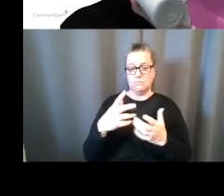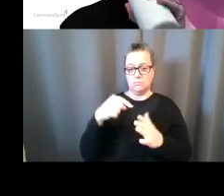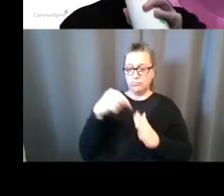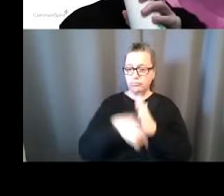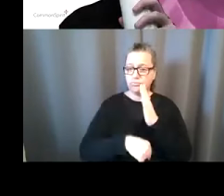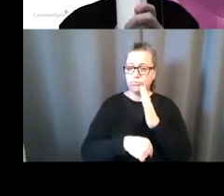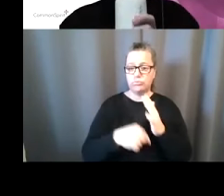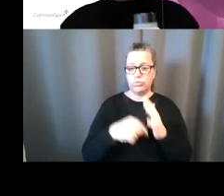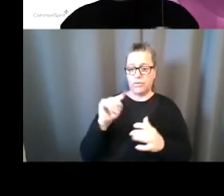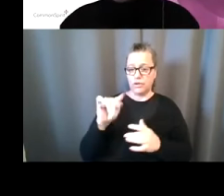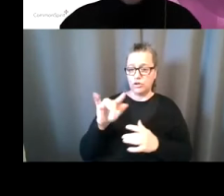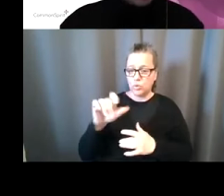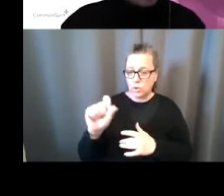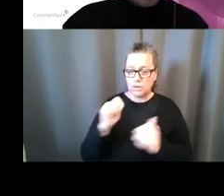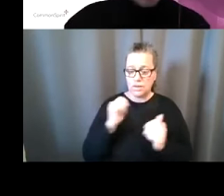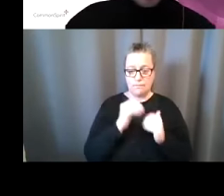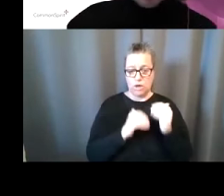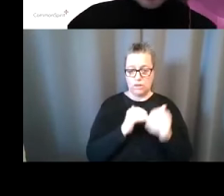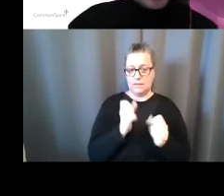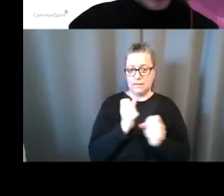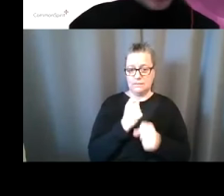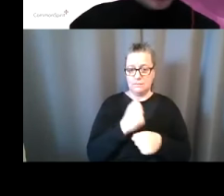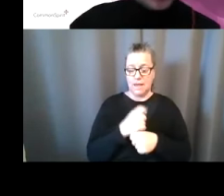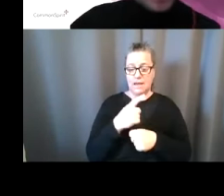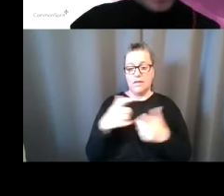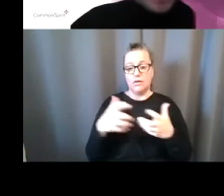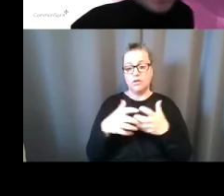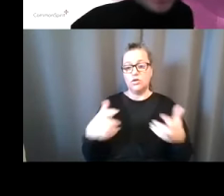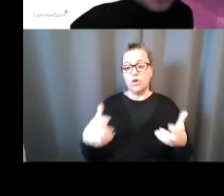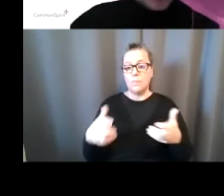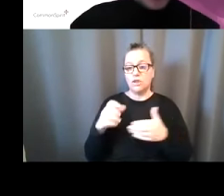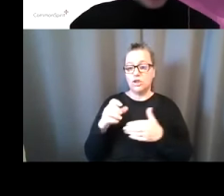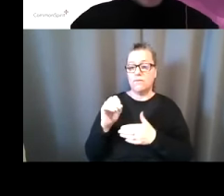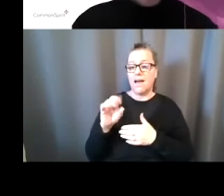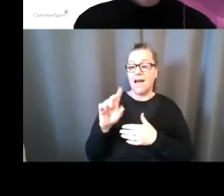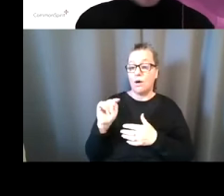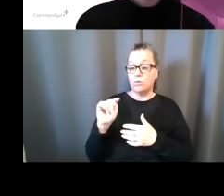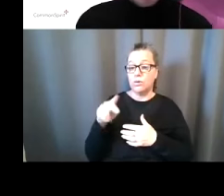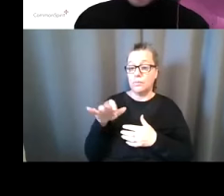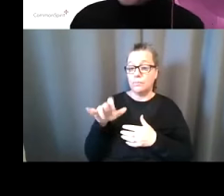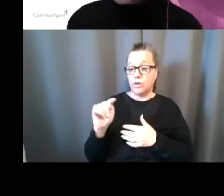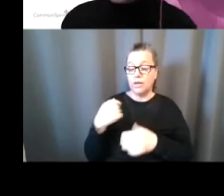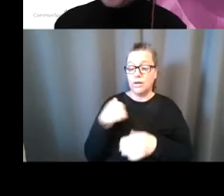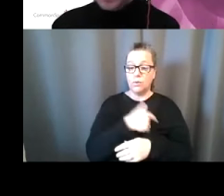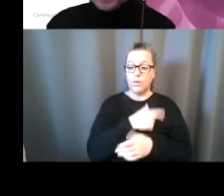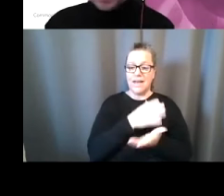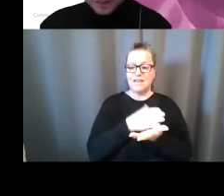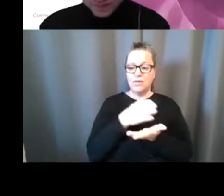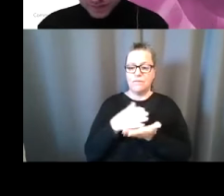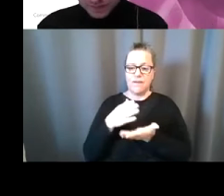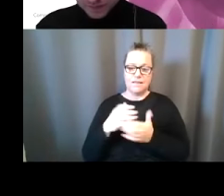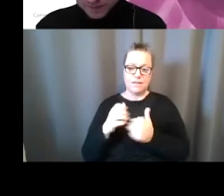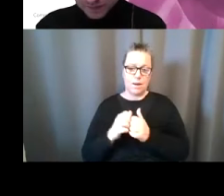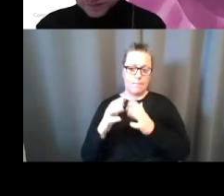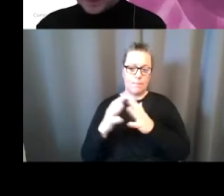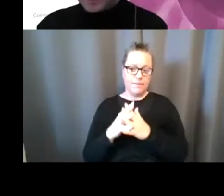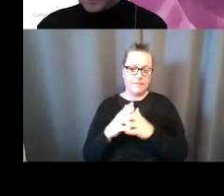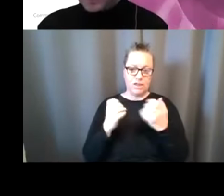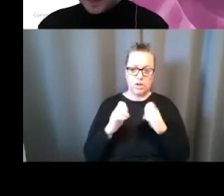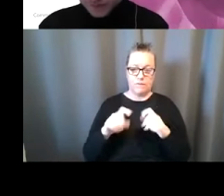processes produced during the event. Due to the vast amount of outputs from the event, we had to really phase our implementation efforts, starting with